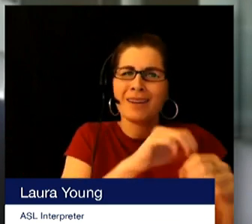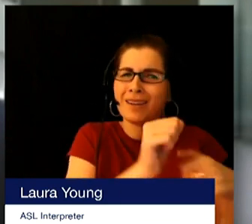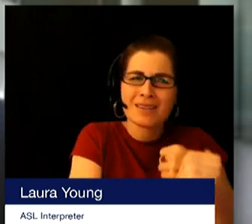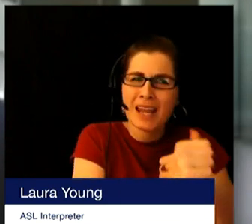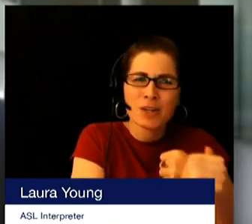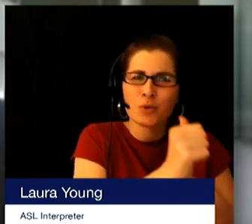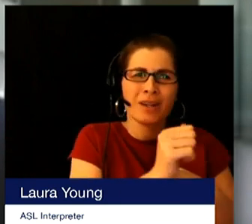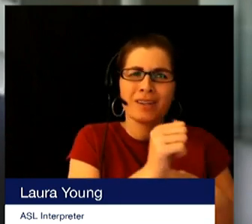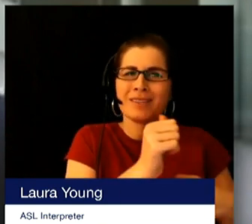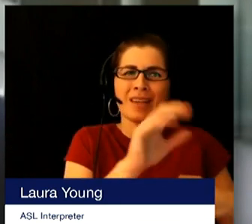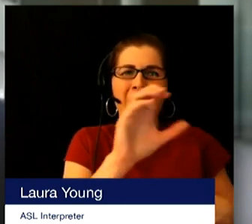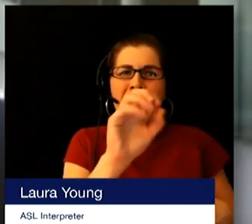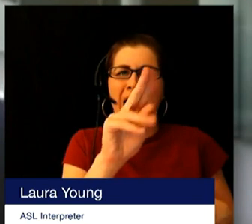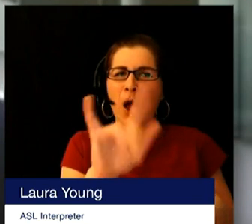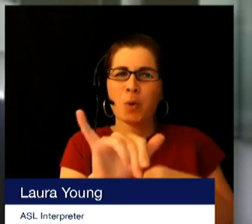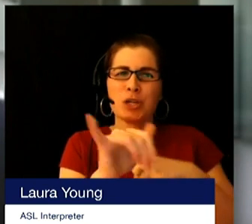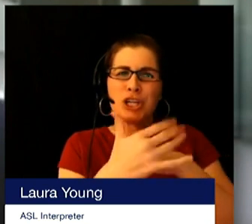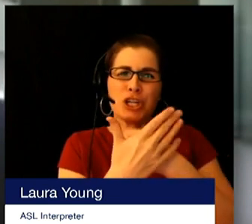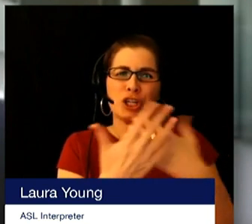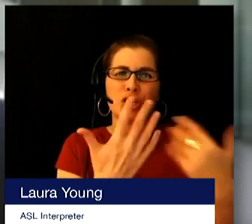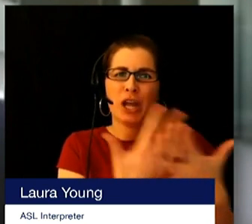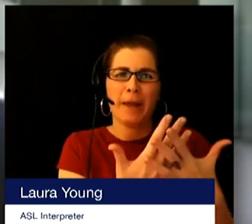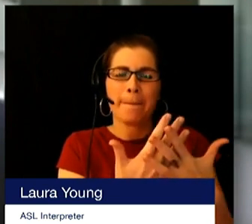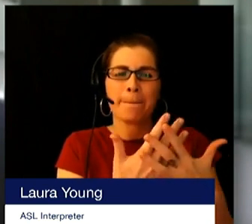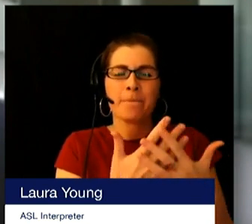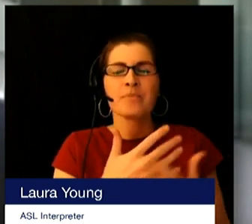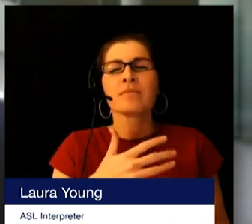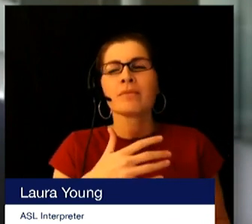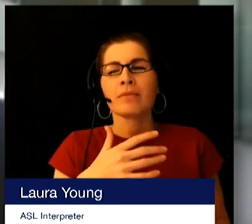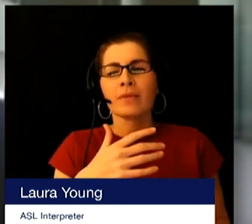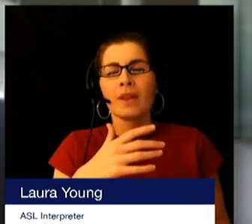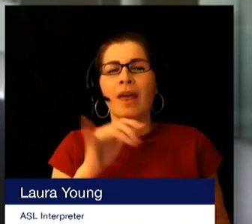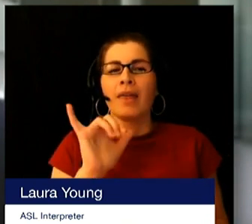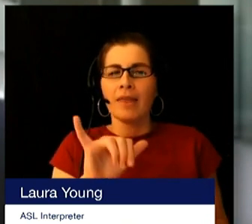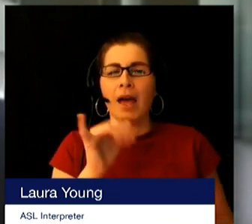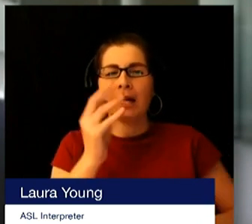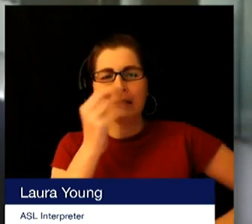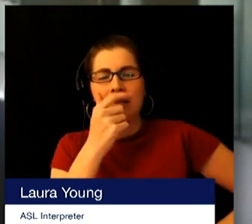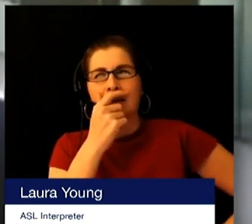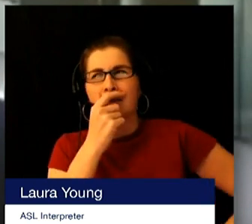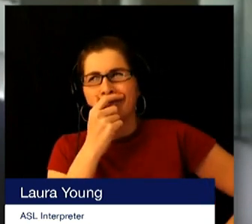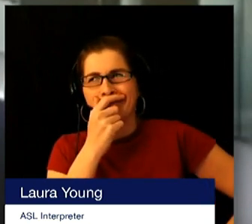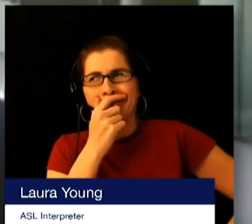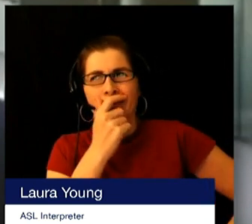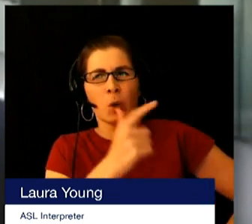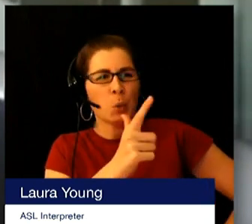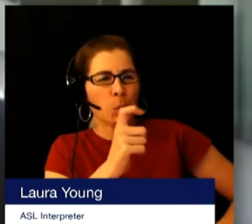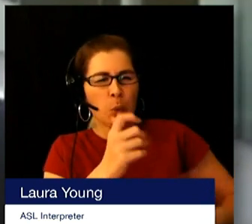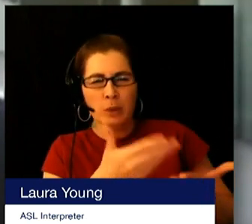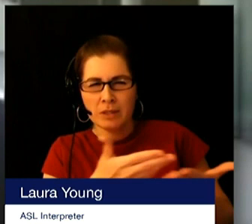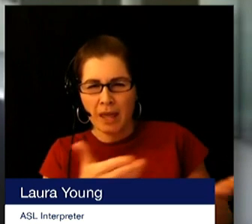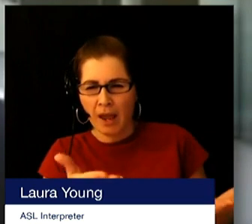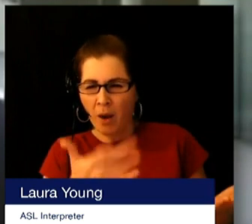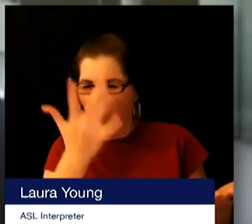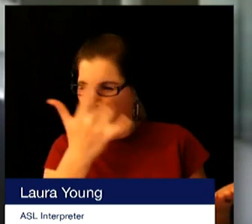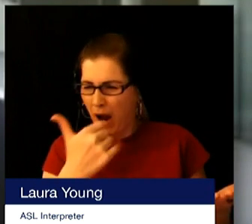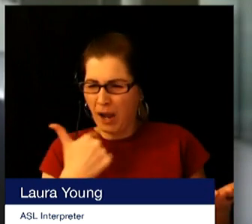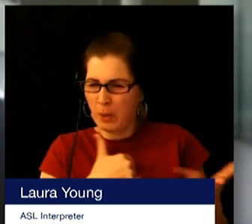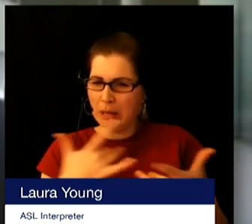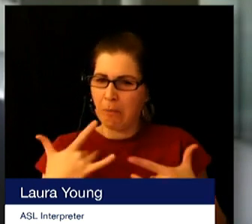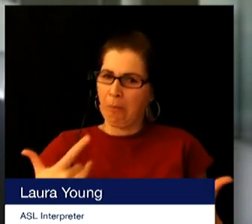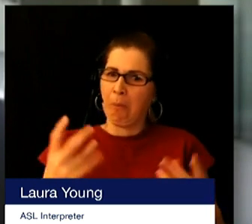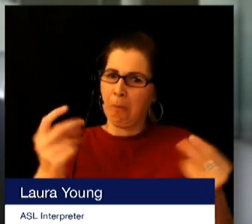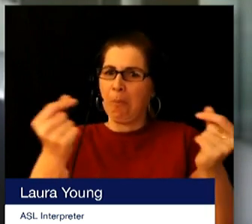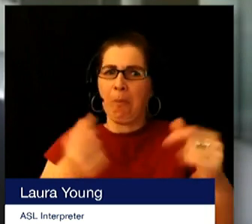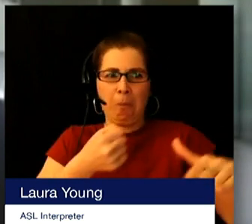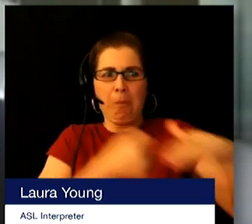jail. It's forced us to take a hard look at who we incarcerate and why we are so quick to incarcerate.